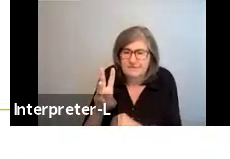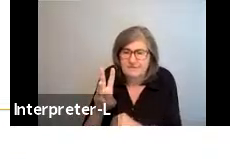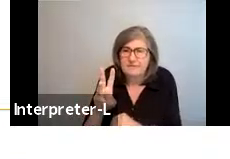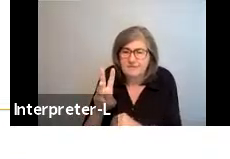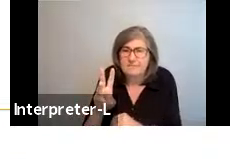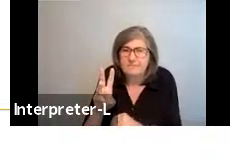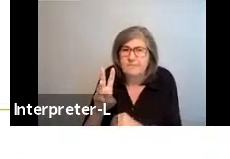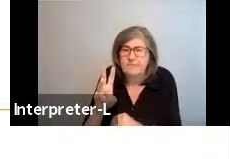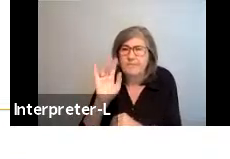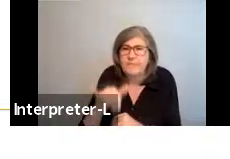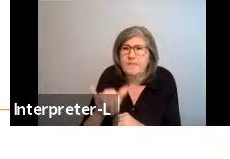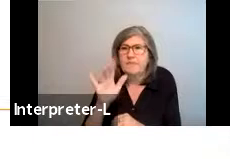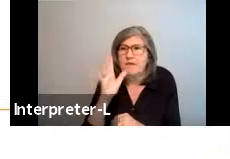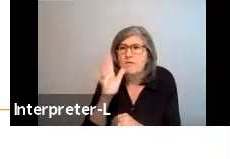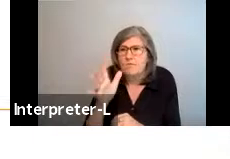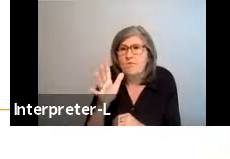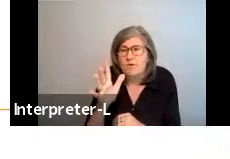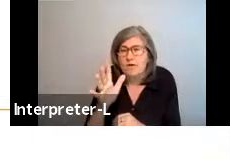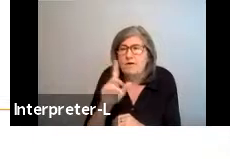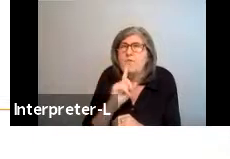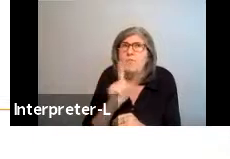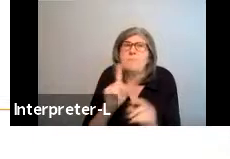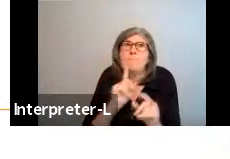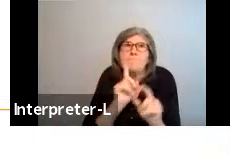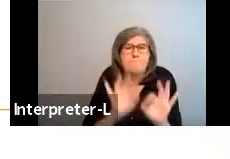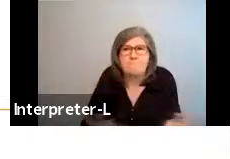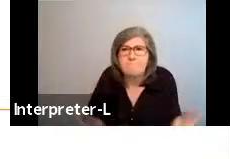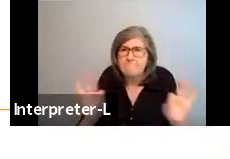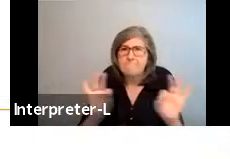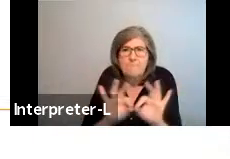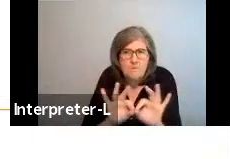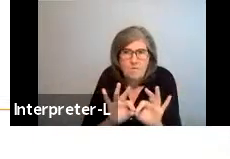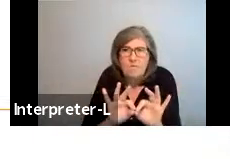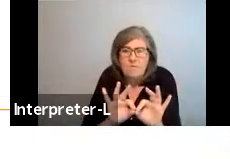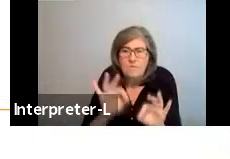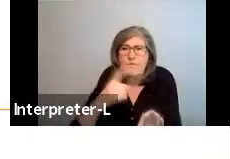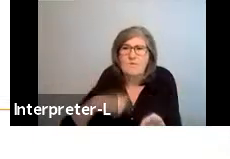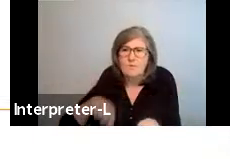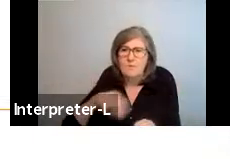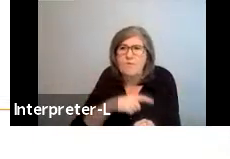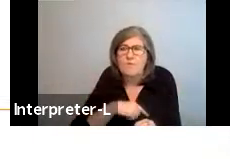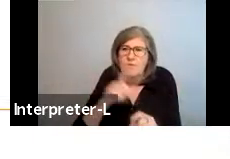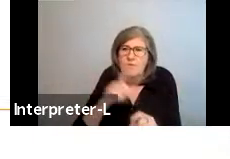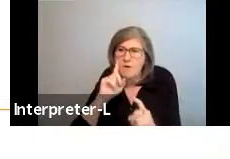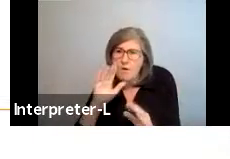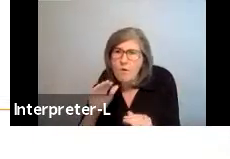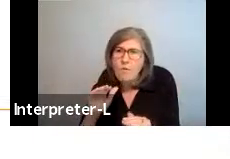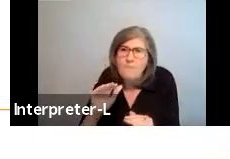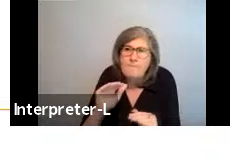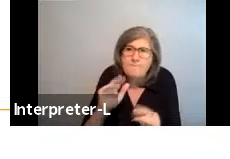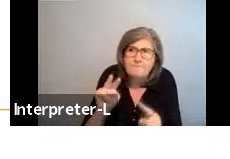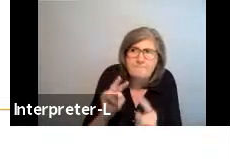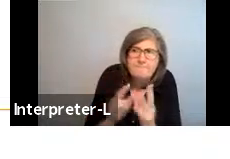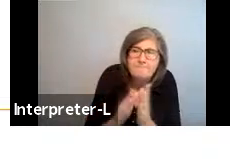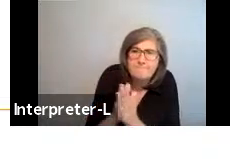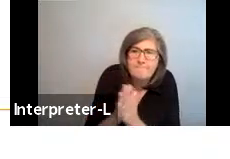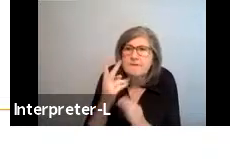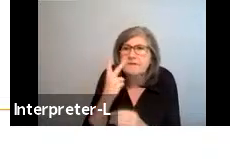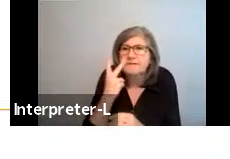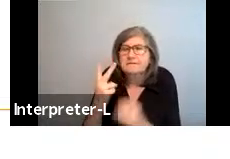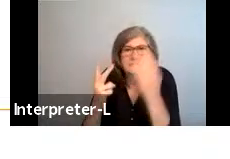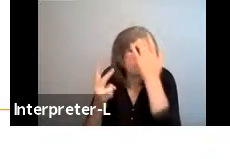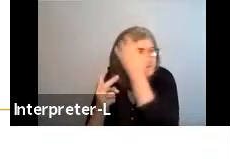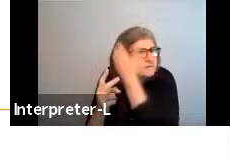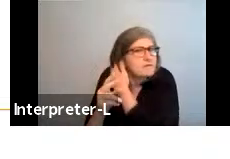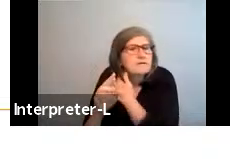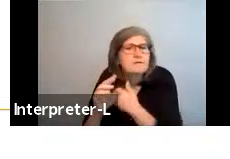that's just going to be really important. We are hoping to see that by